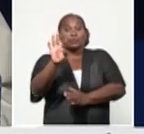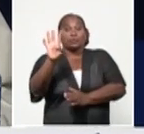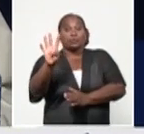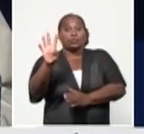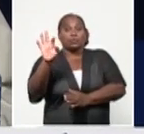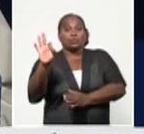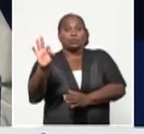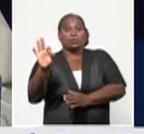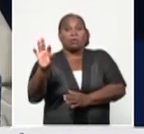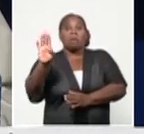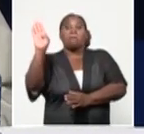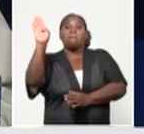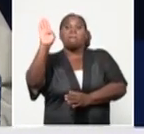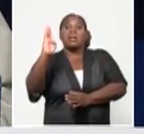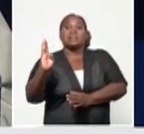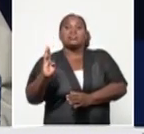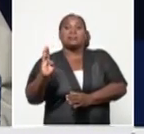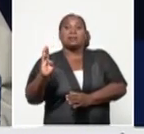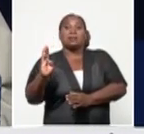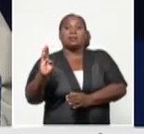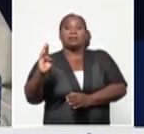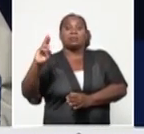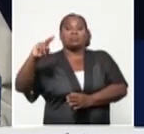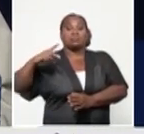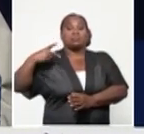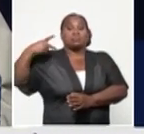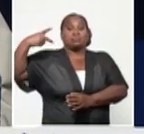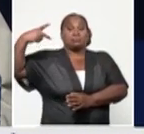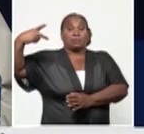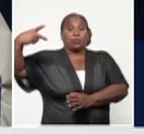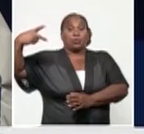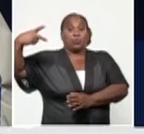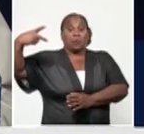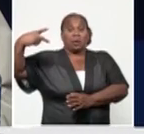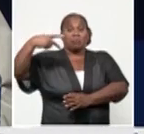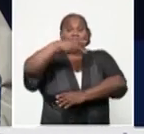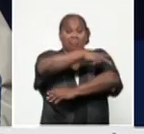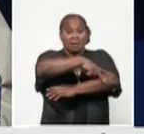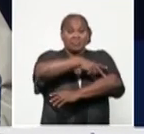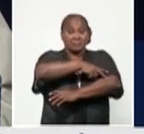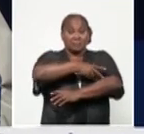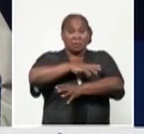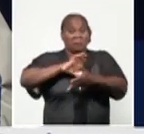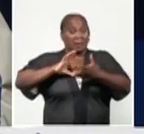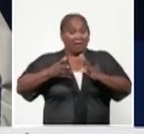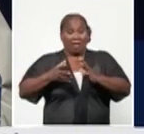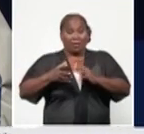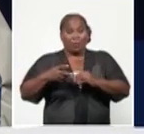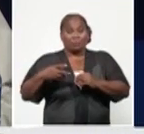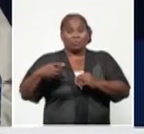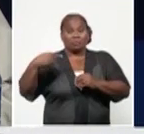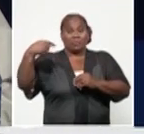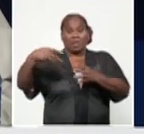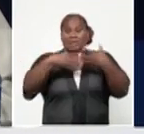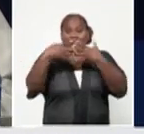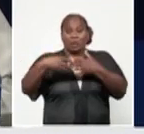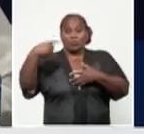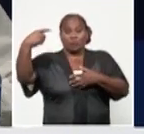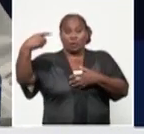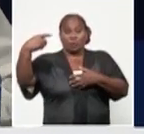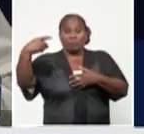1,848 to be precise. Brazil, which follows the United States on the list of countries with the highest number of